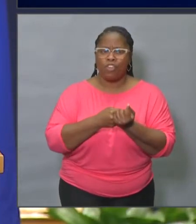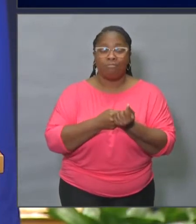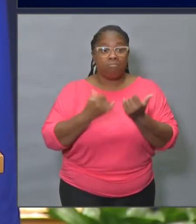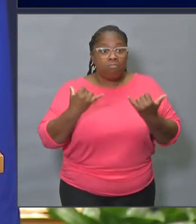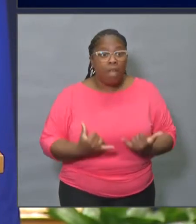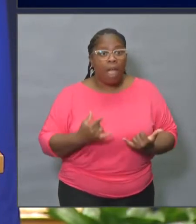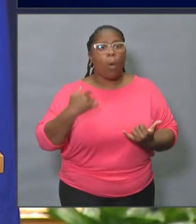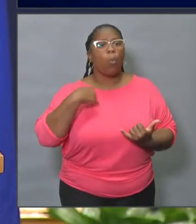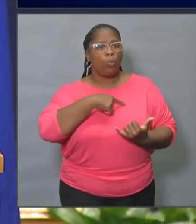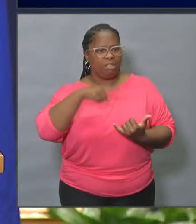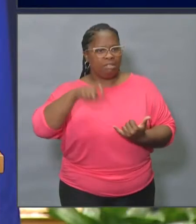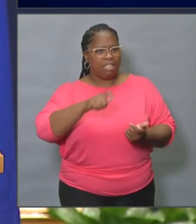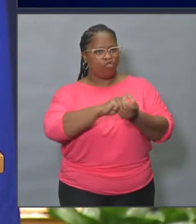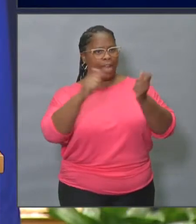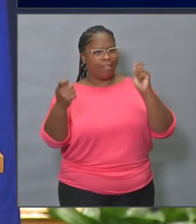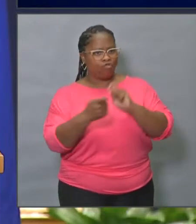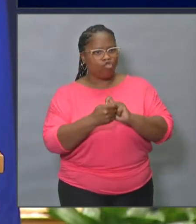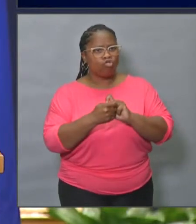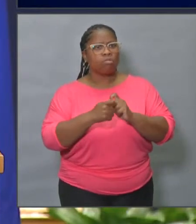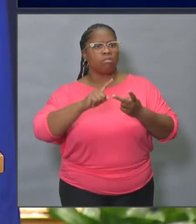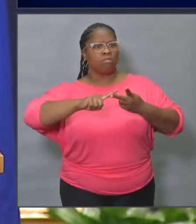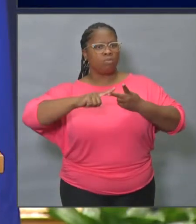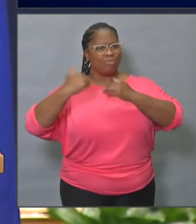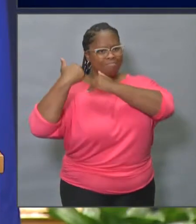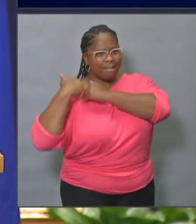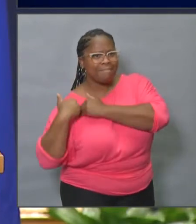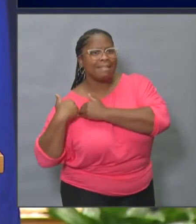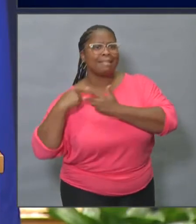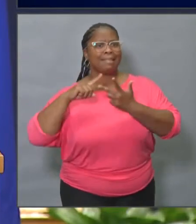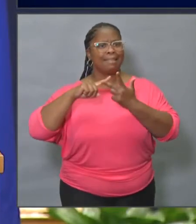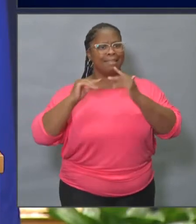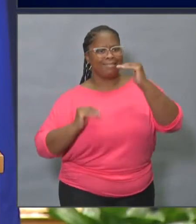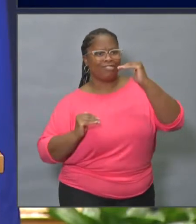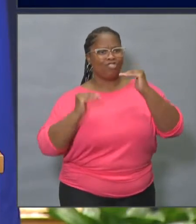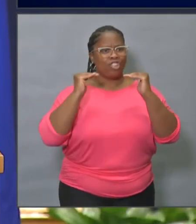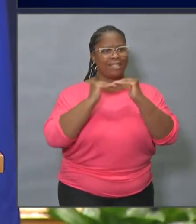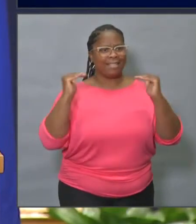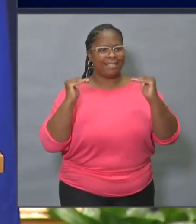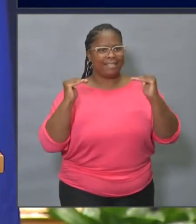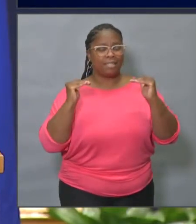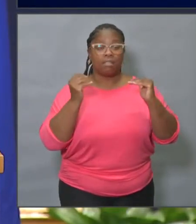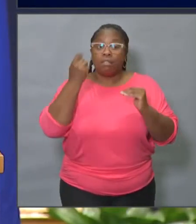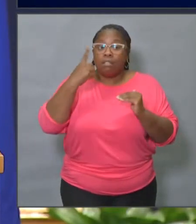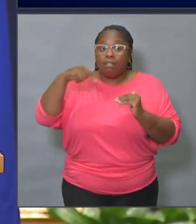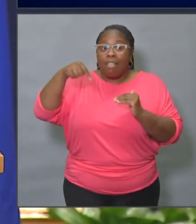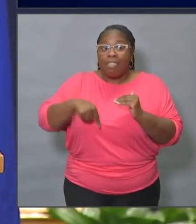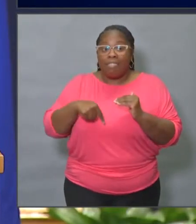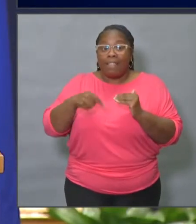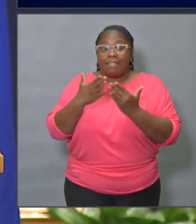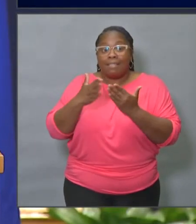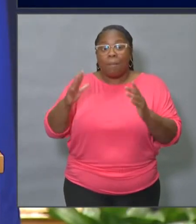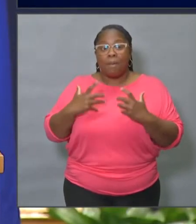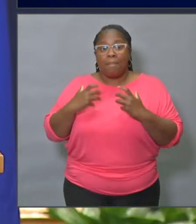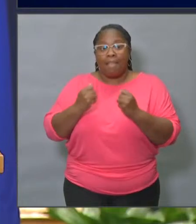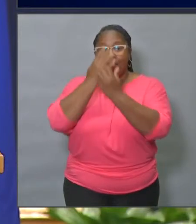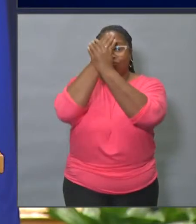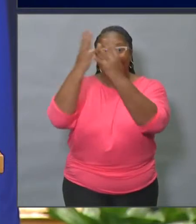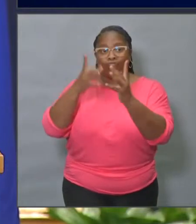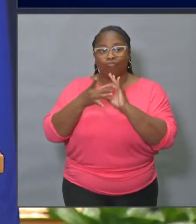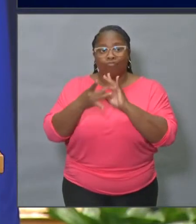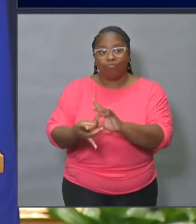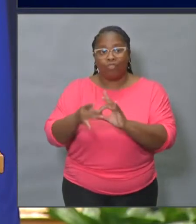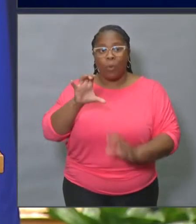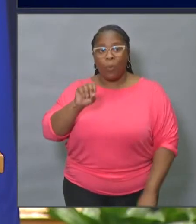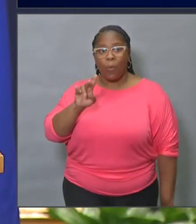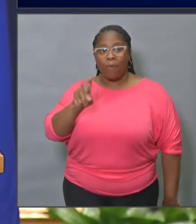accountability, and we need justice. This is, of course, a public health briefing on COVID-19. But now we've seen